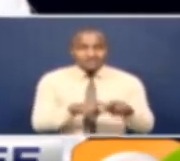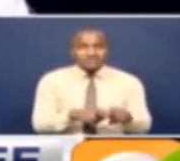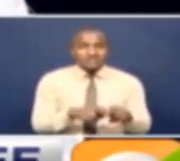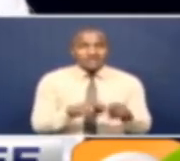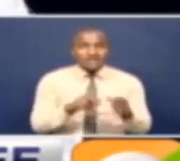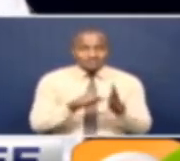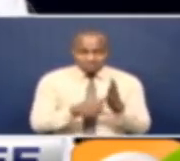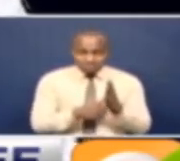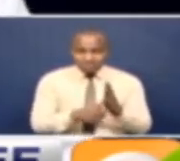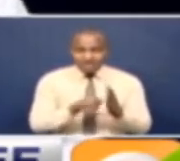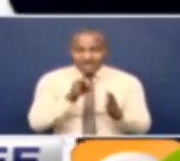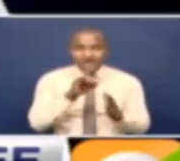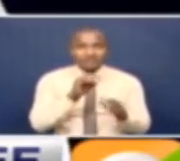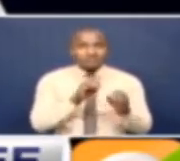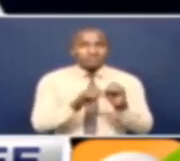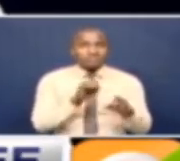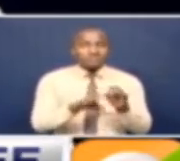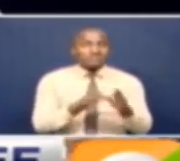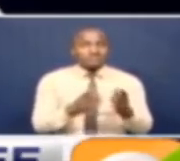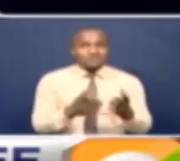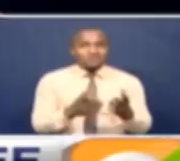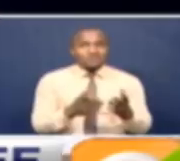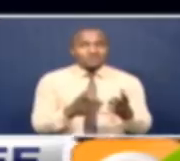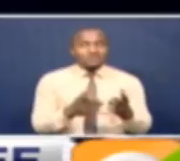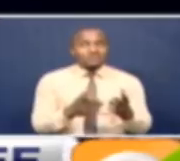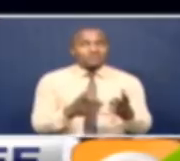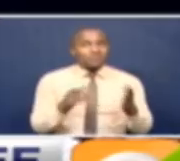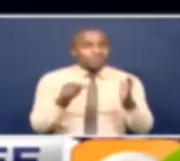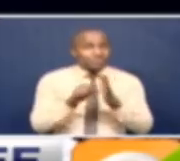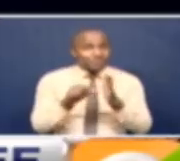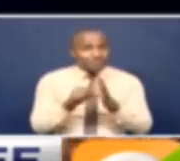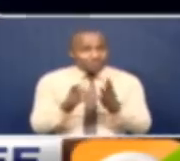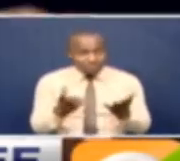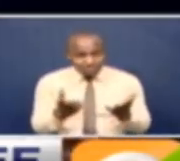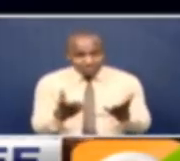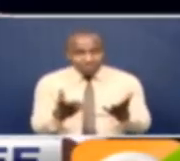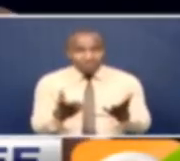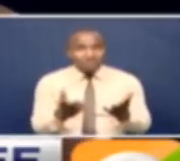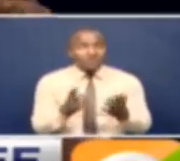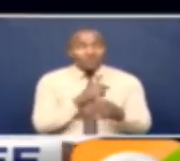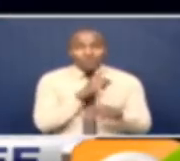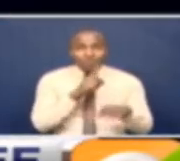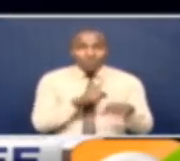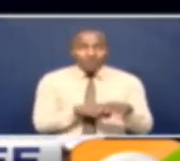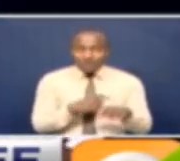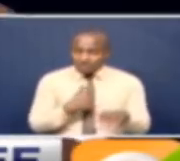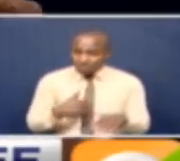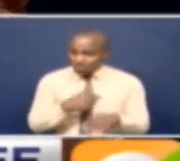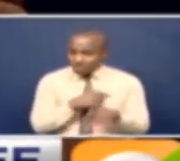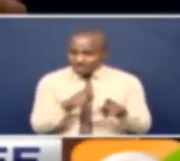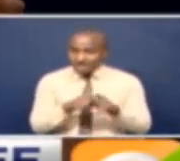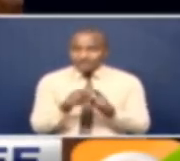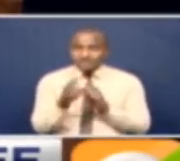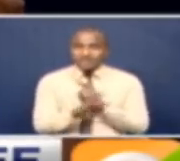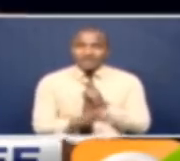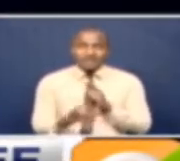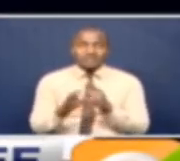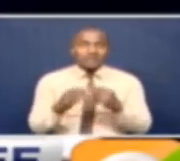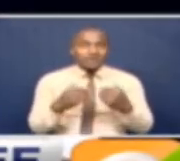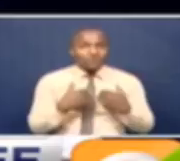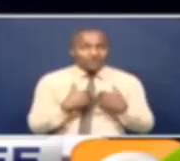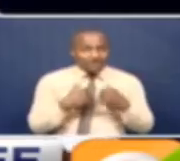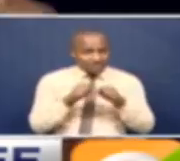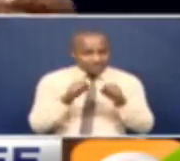all the ID numbers. It is identified you. So the biggest problem we have here is that when we, as a country, we have